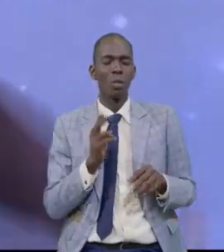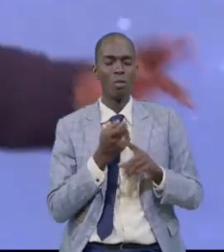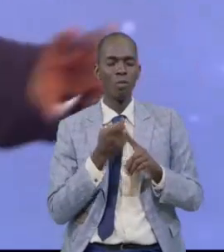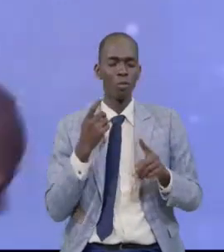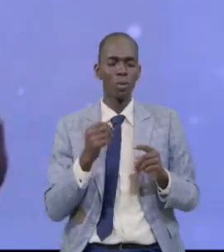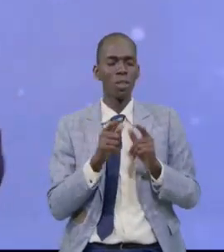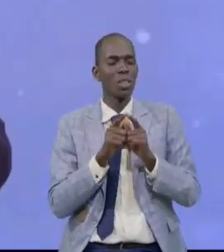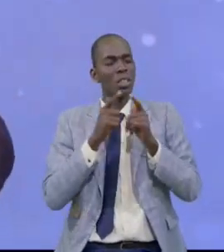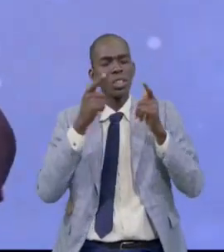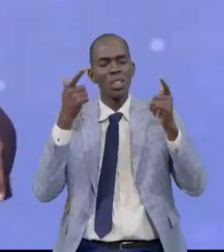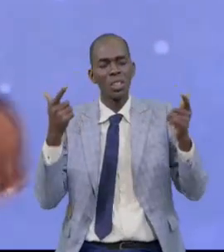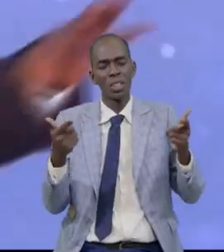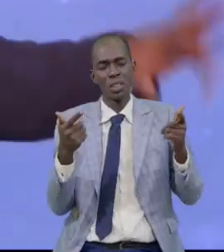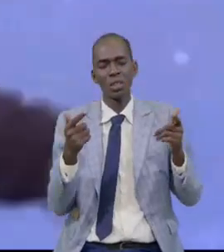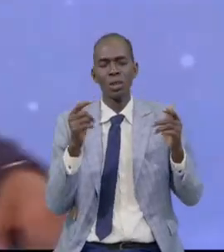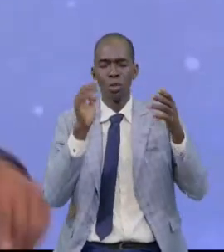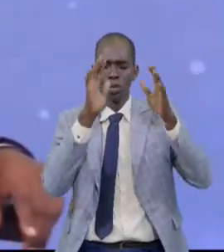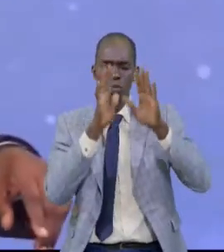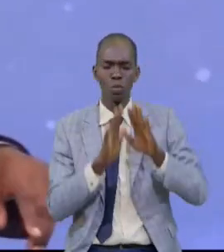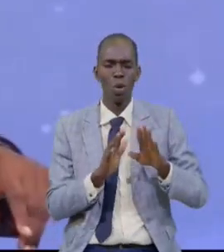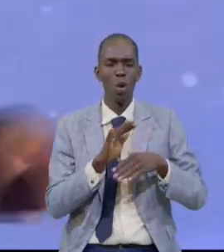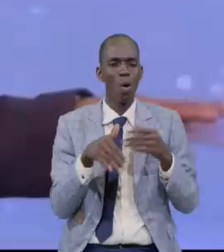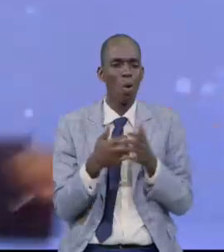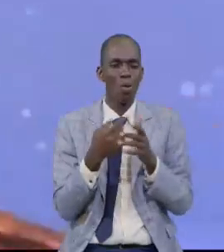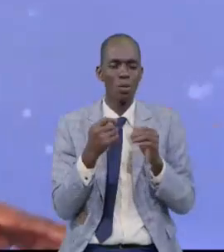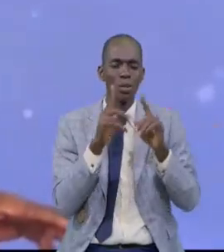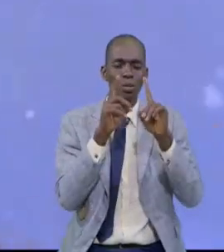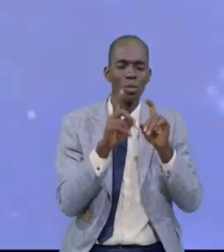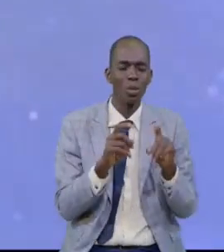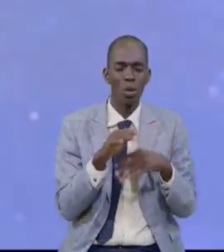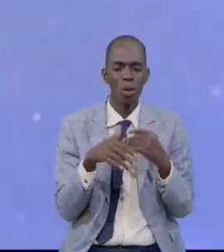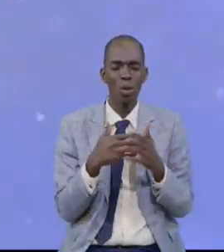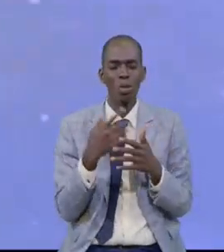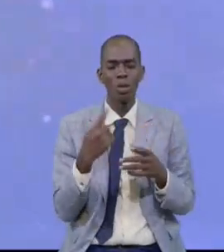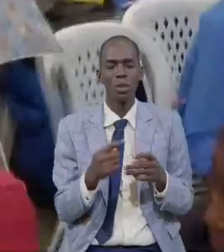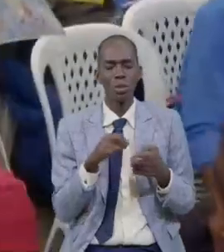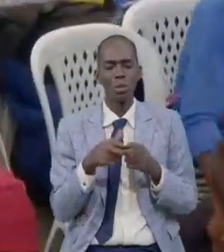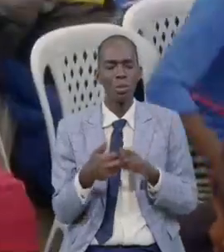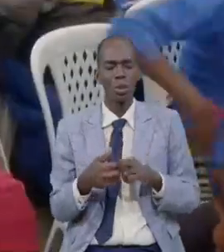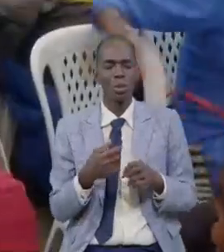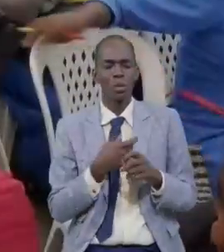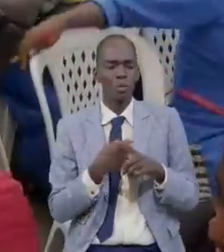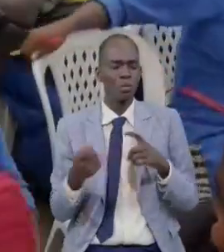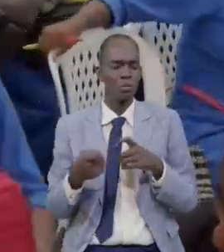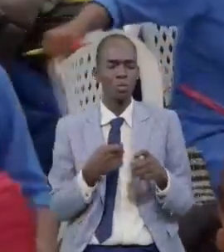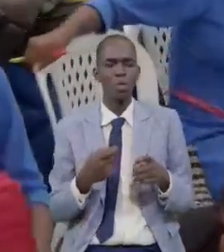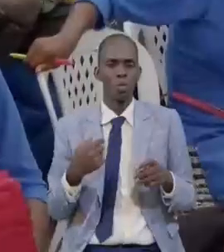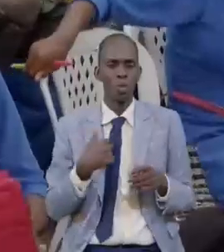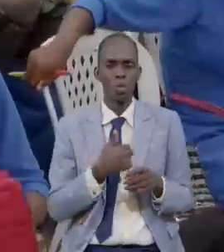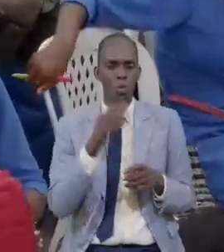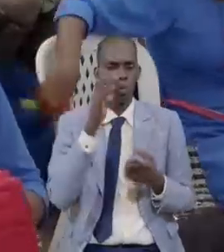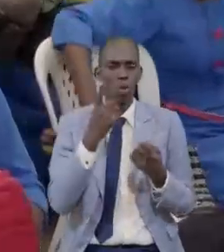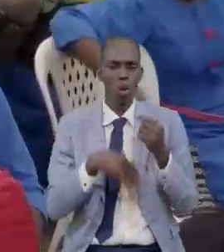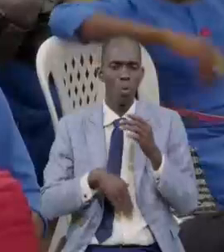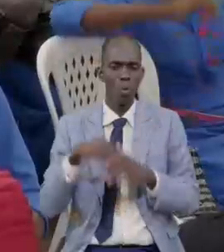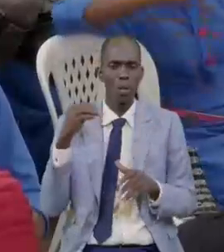the trials, all the temptations, all the problems will come out of them. You will